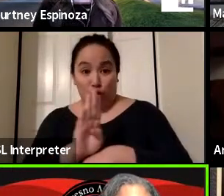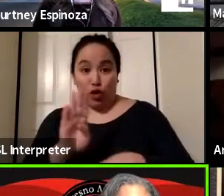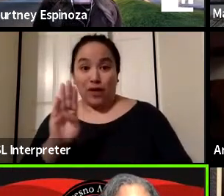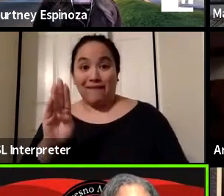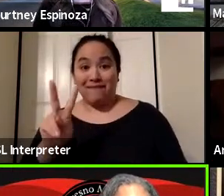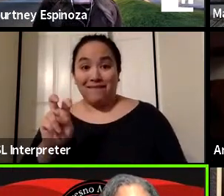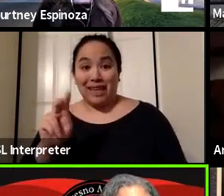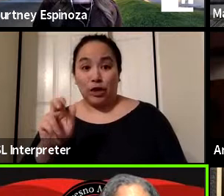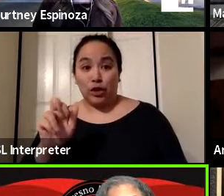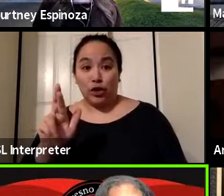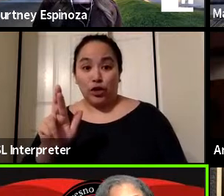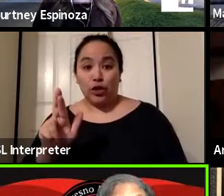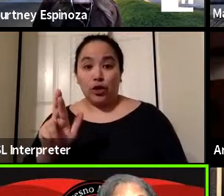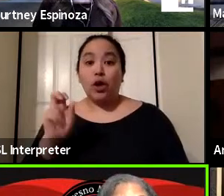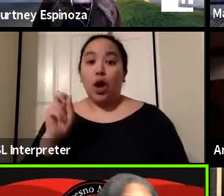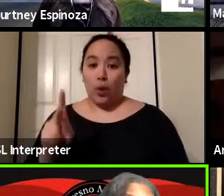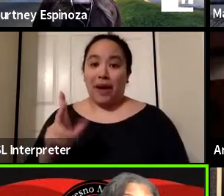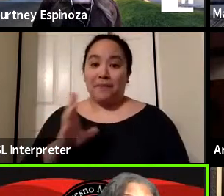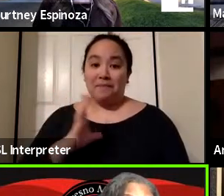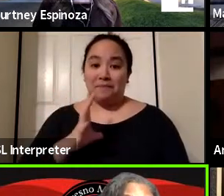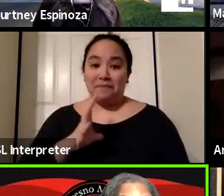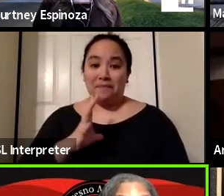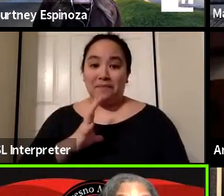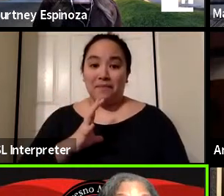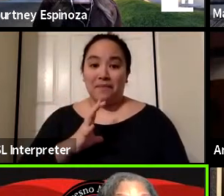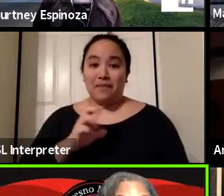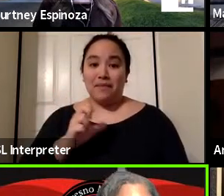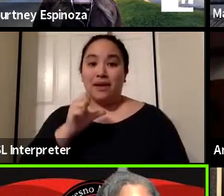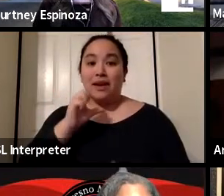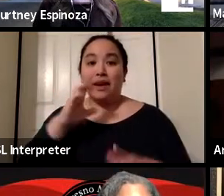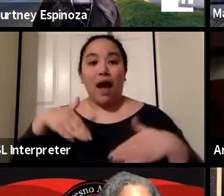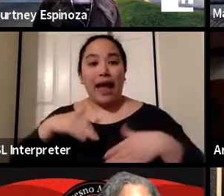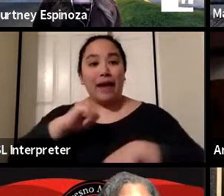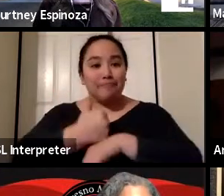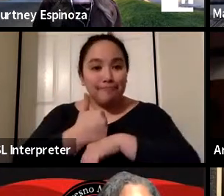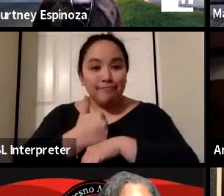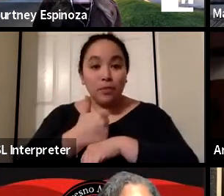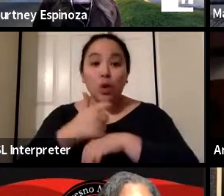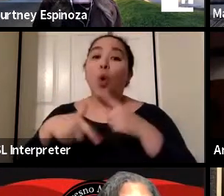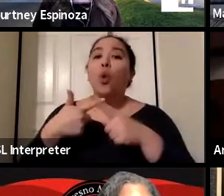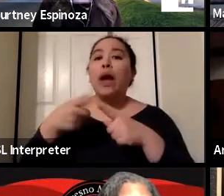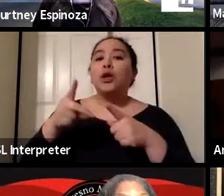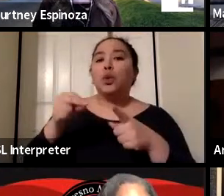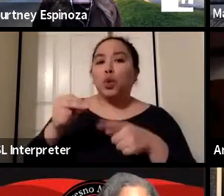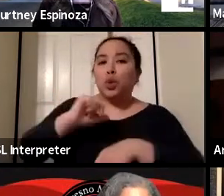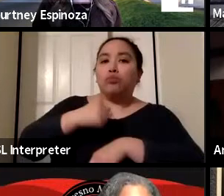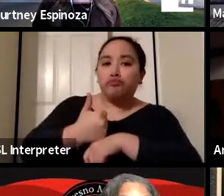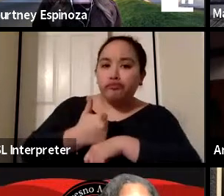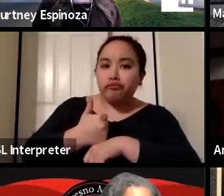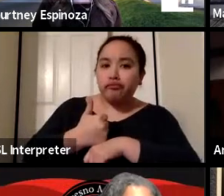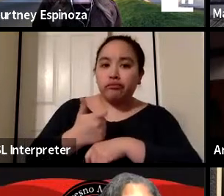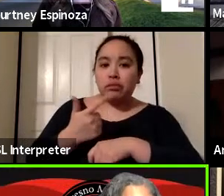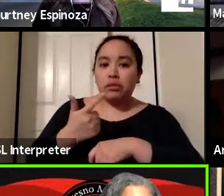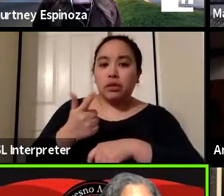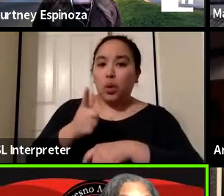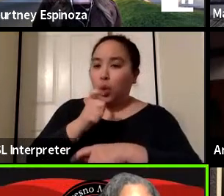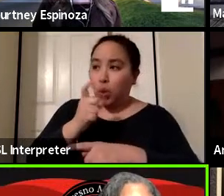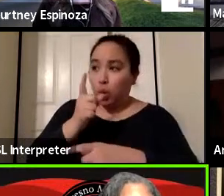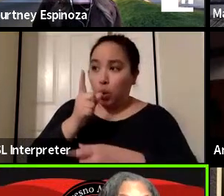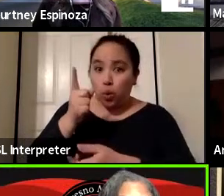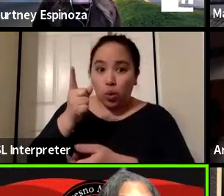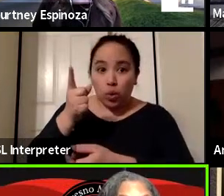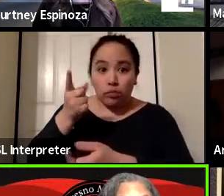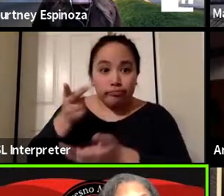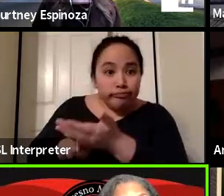Okay, all right, okay, that's not finalized yet. So whenever you finalize it, whoever you finalize it with, because from